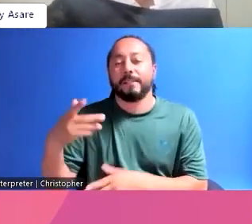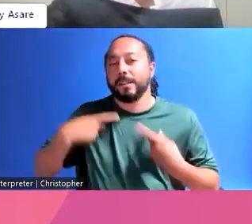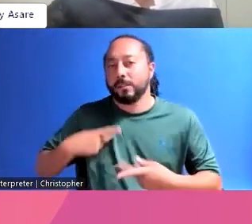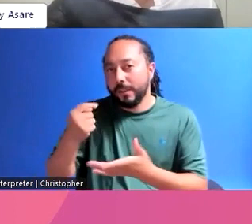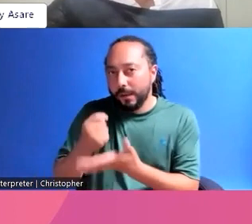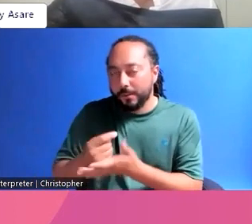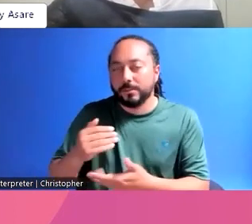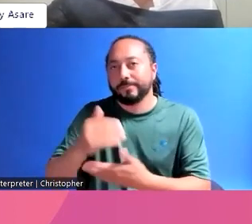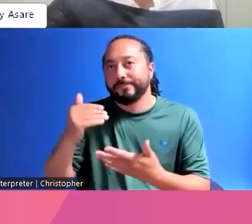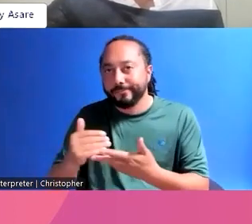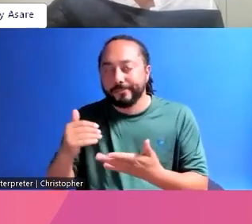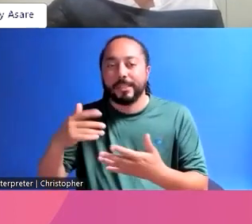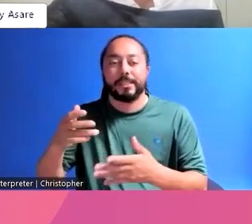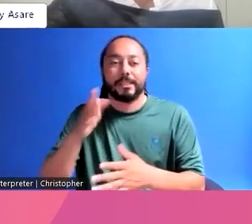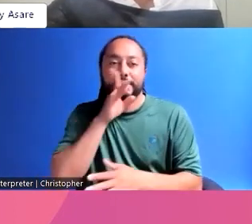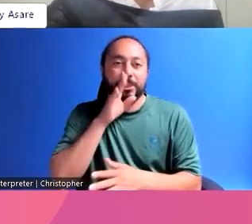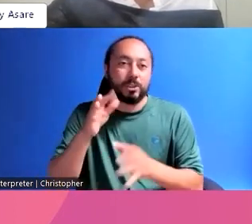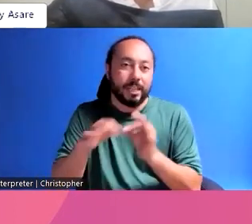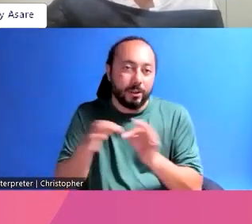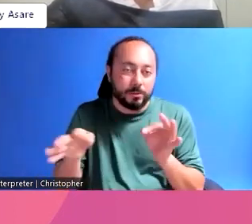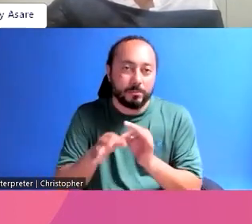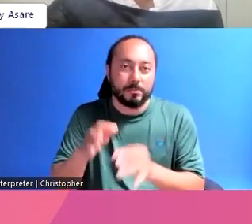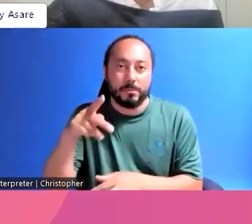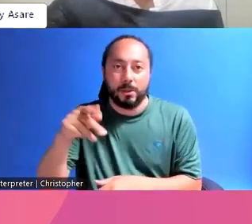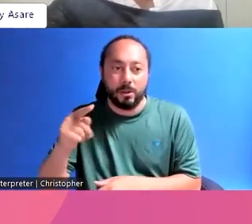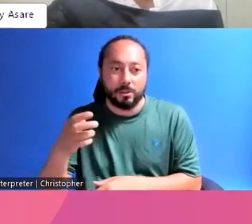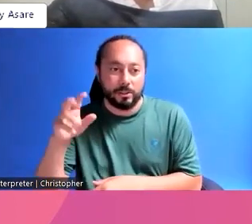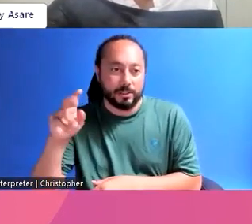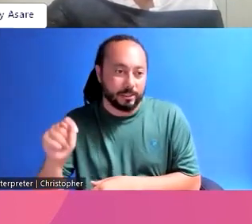speech language pathologists, then physiatrists.